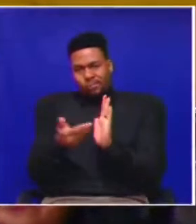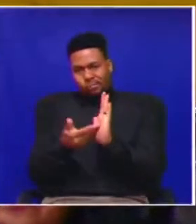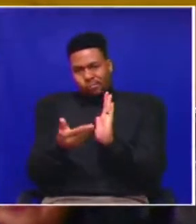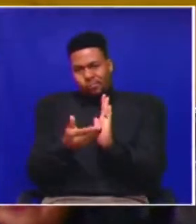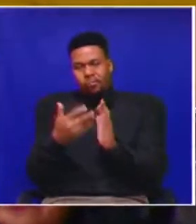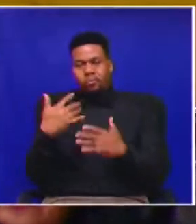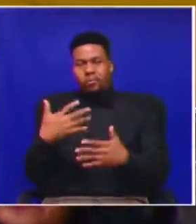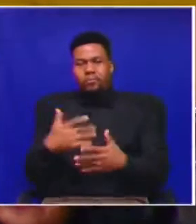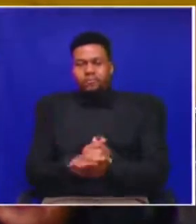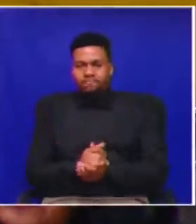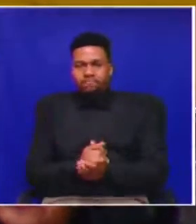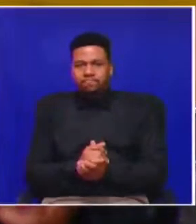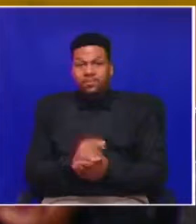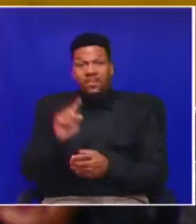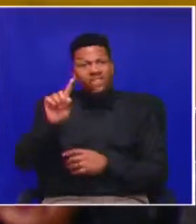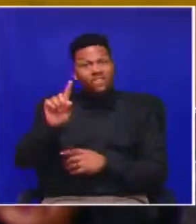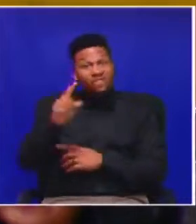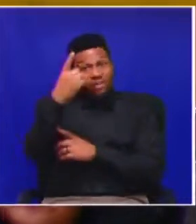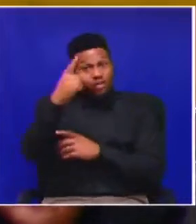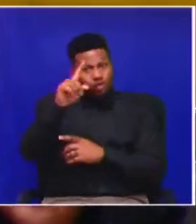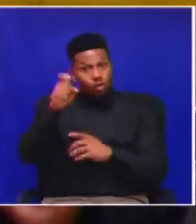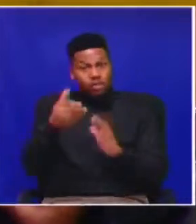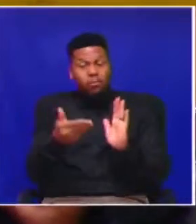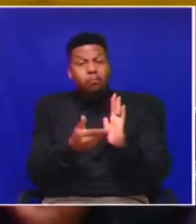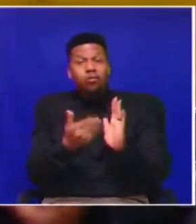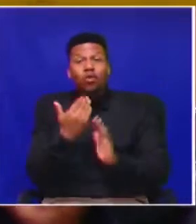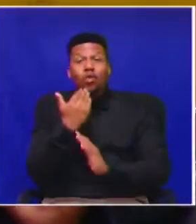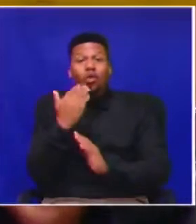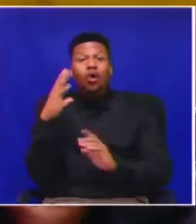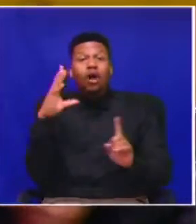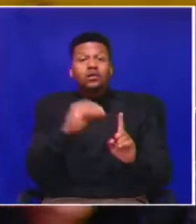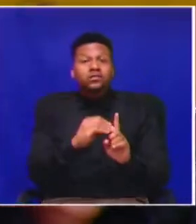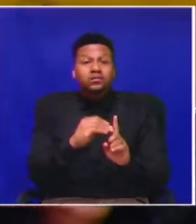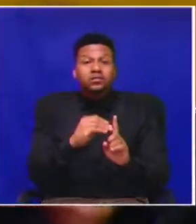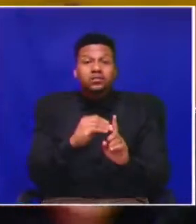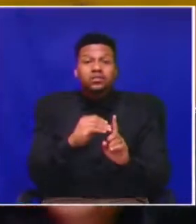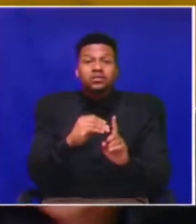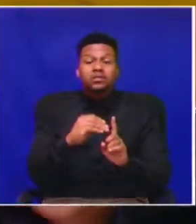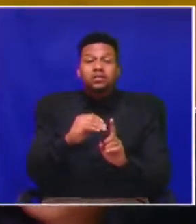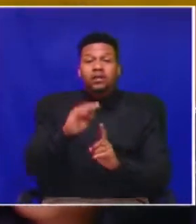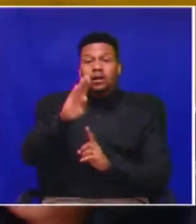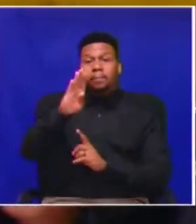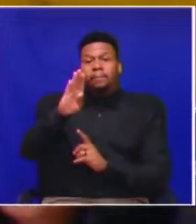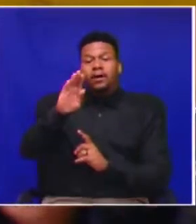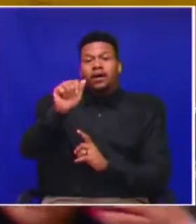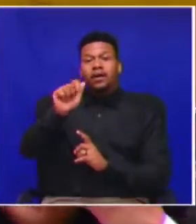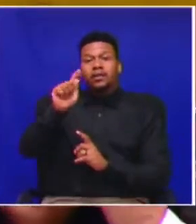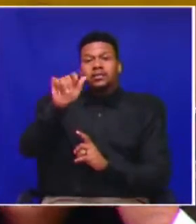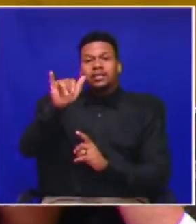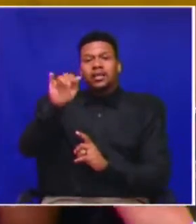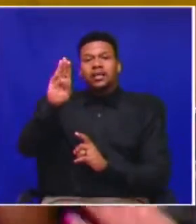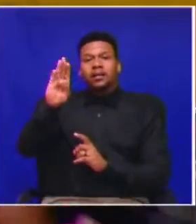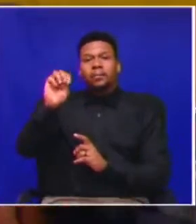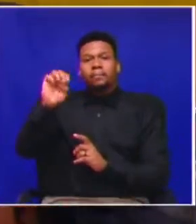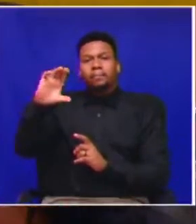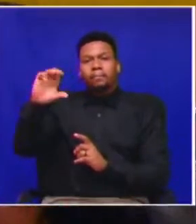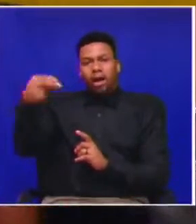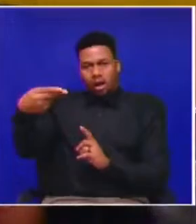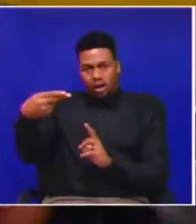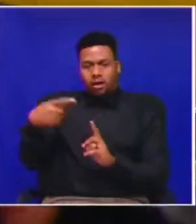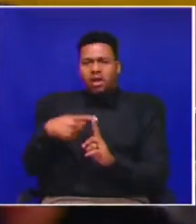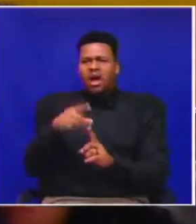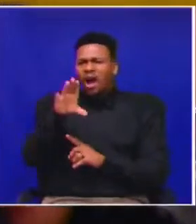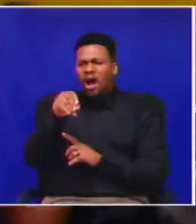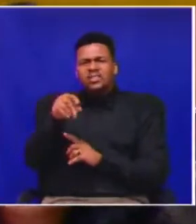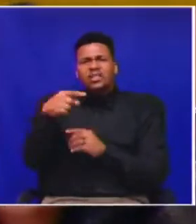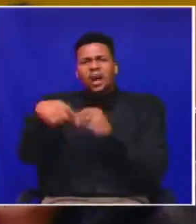The first question has been asked by Honorable G. Breitenbach. The question is about the criteria that informed his